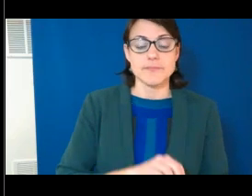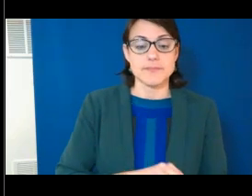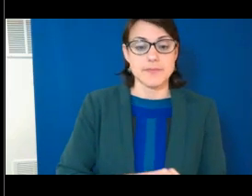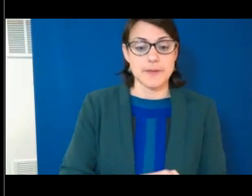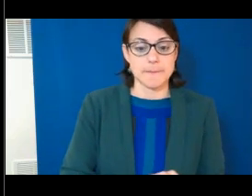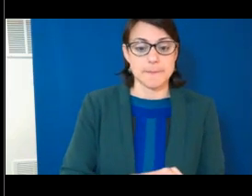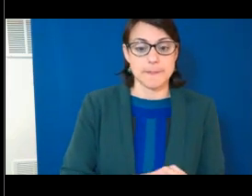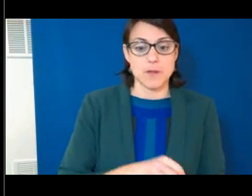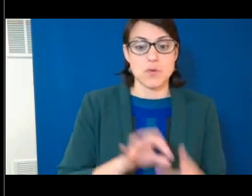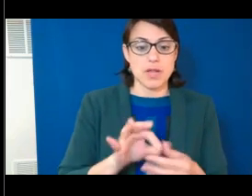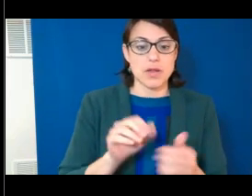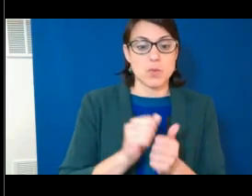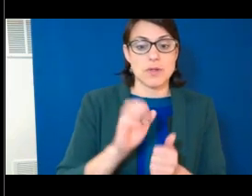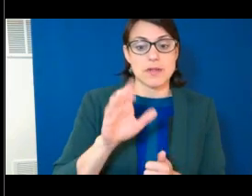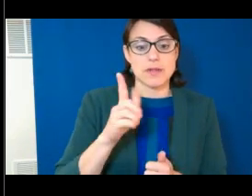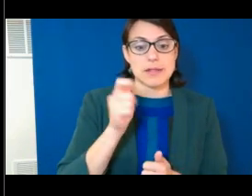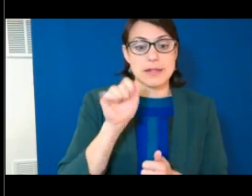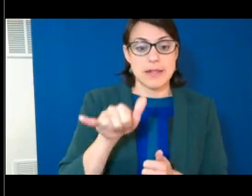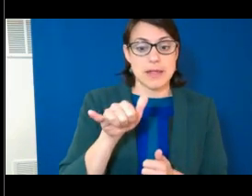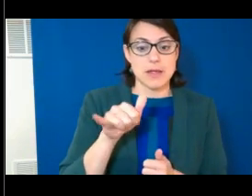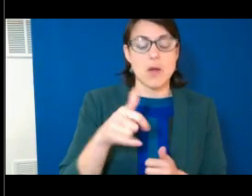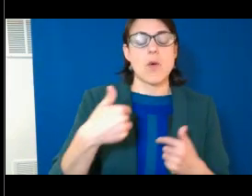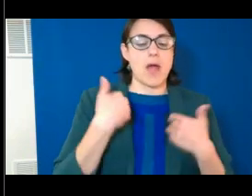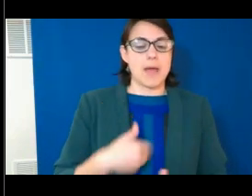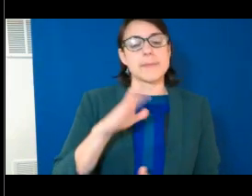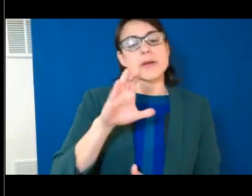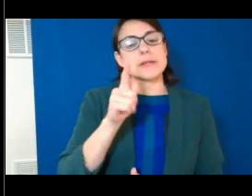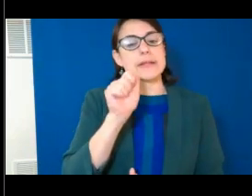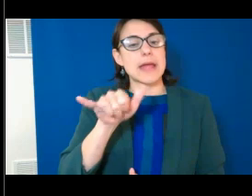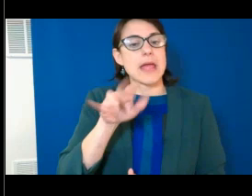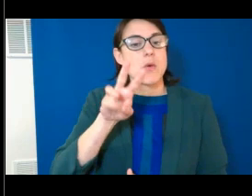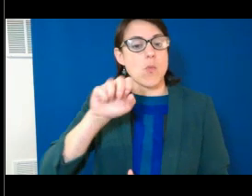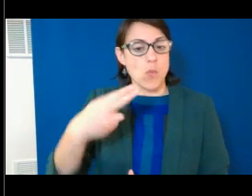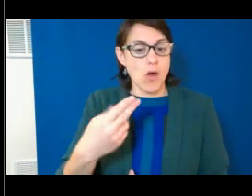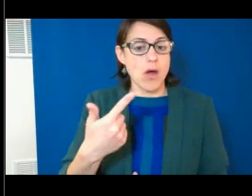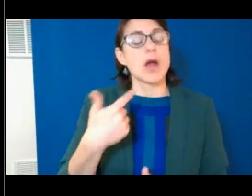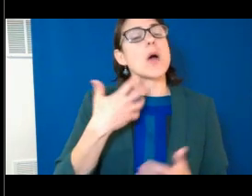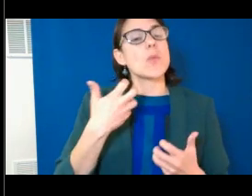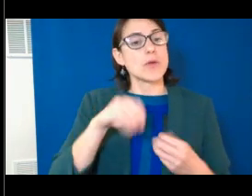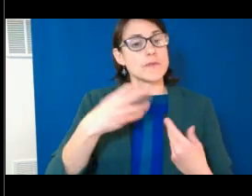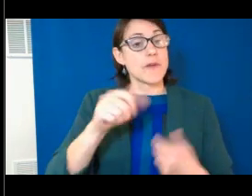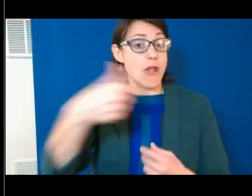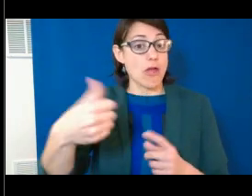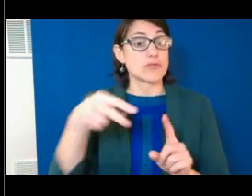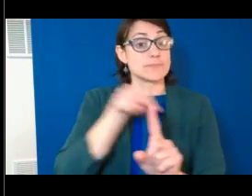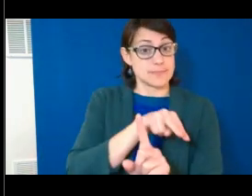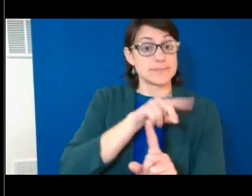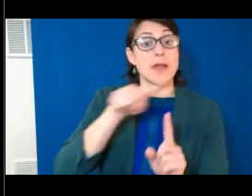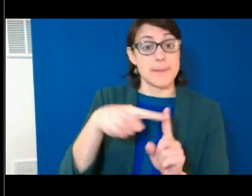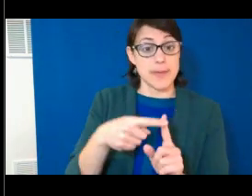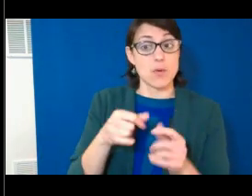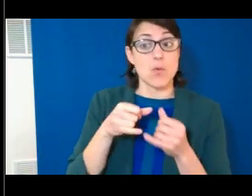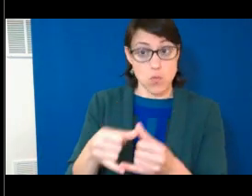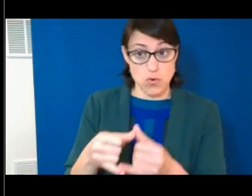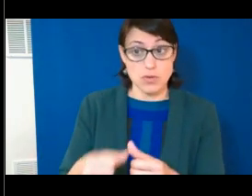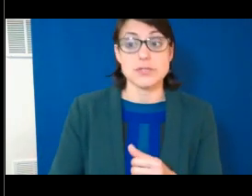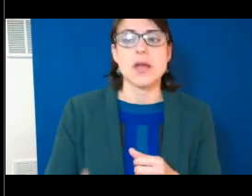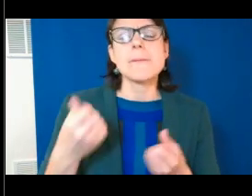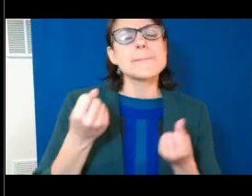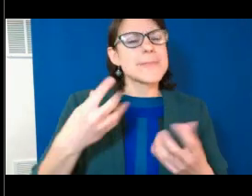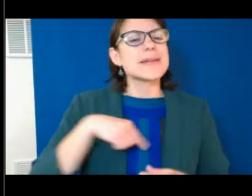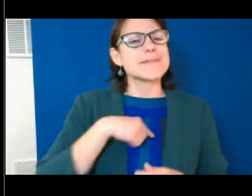an academic perspective in terms of the Genius Award. I think many of us are interested in this subject, but many of